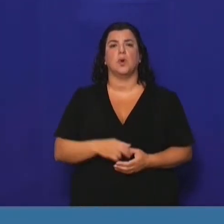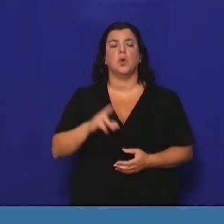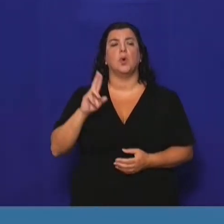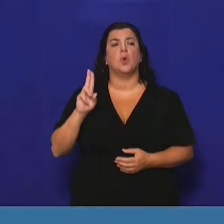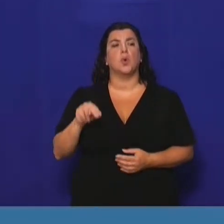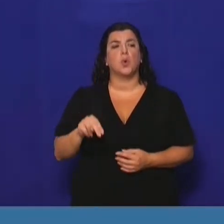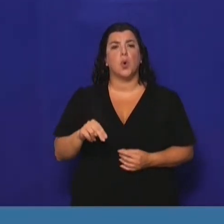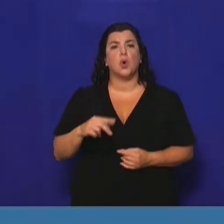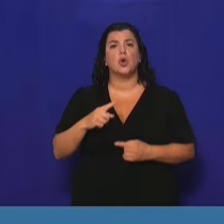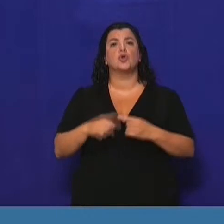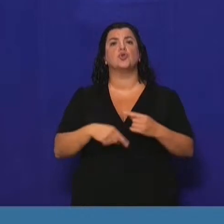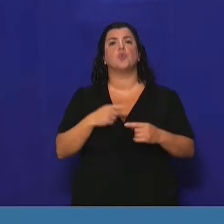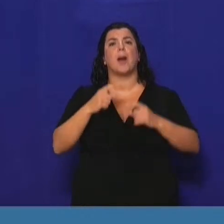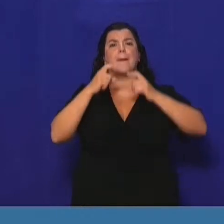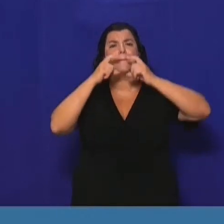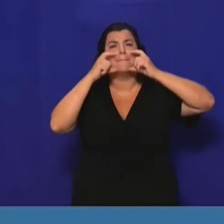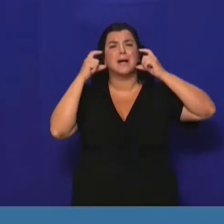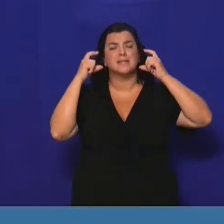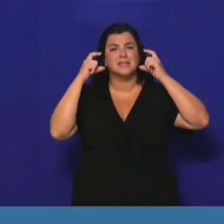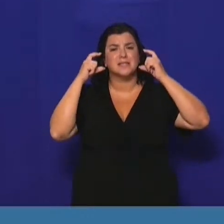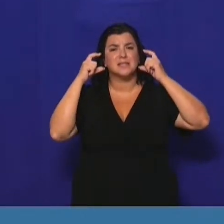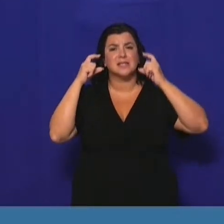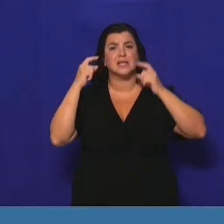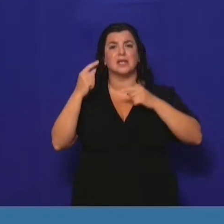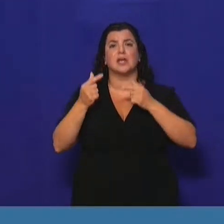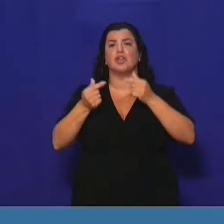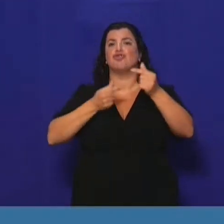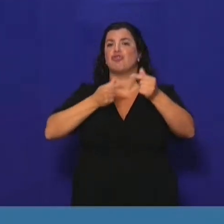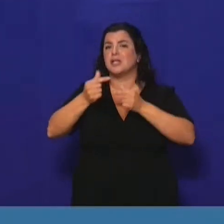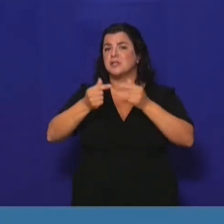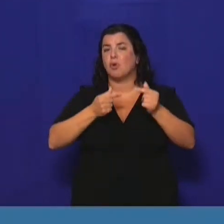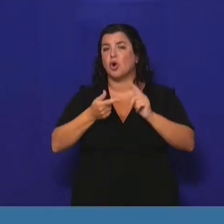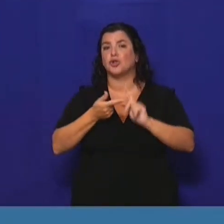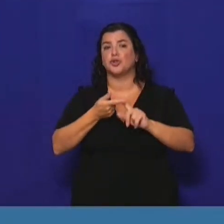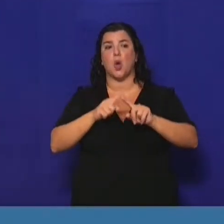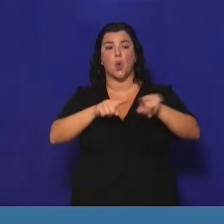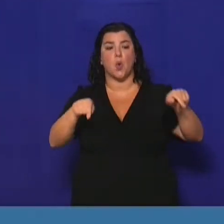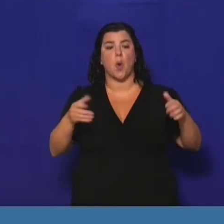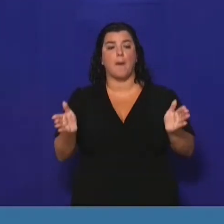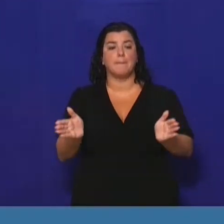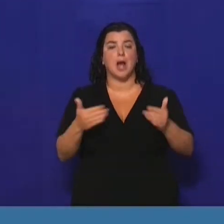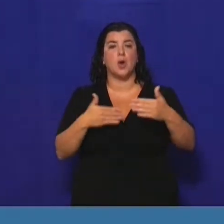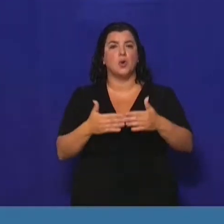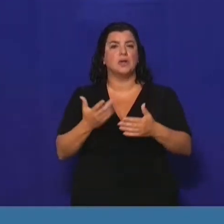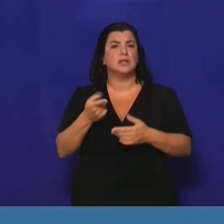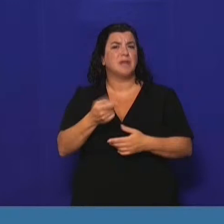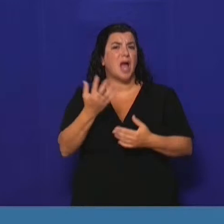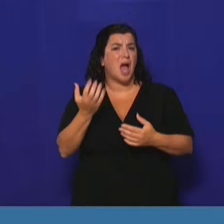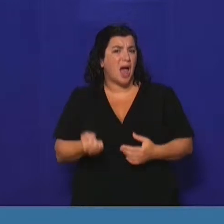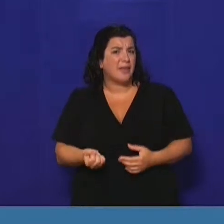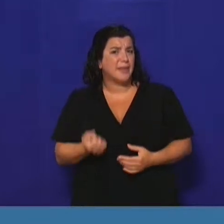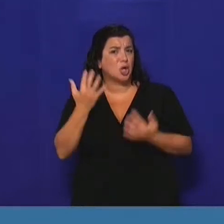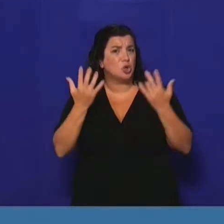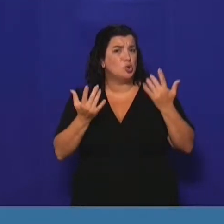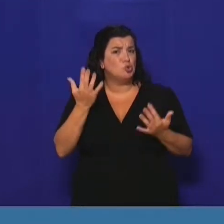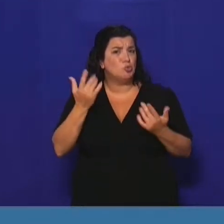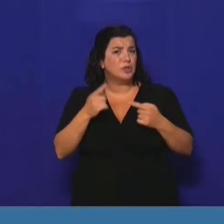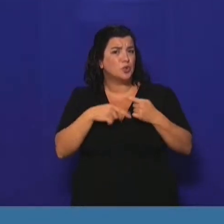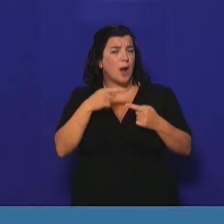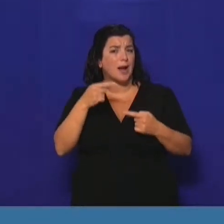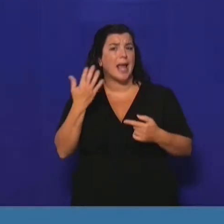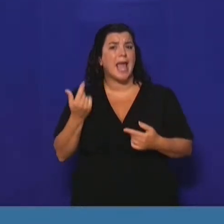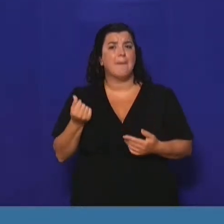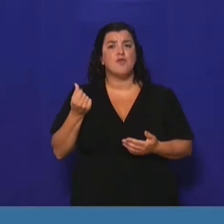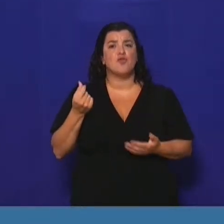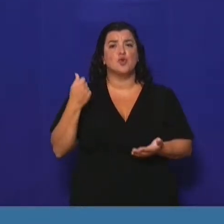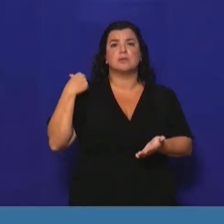inqas tal-użu ta' maskri kemm fuq it-trasport pubbliku kif ukoll fi spazji magħluqa, jekk għandek xi statistika fuq l-ammont ta' multi li ħarġu minn